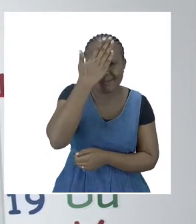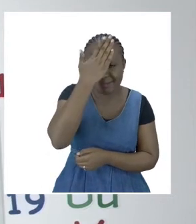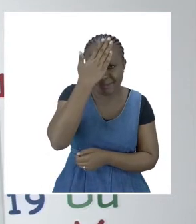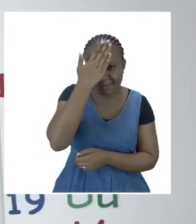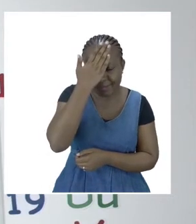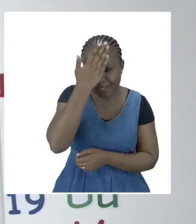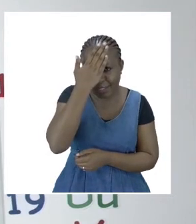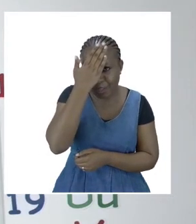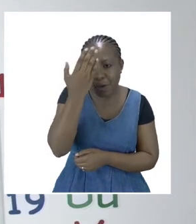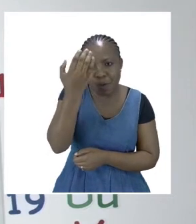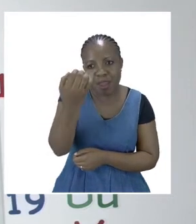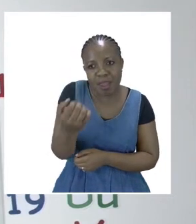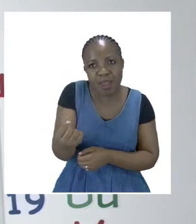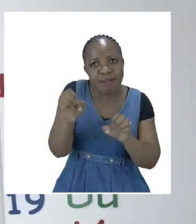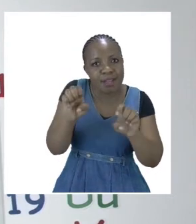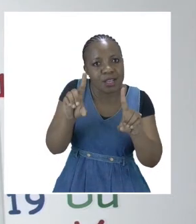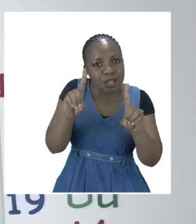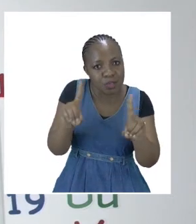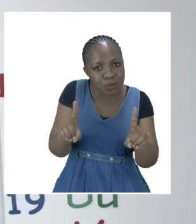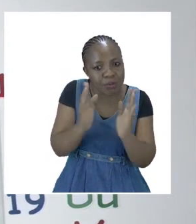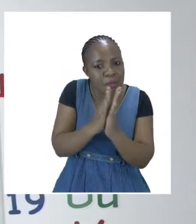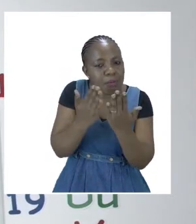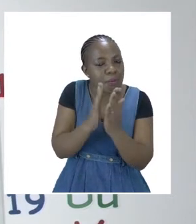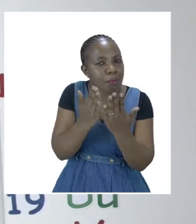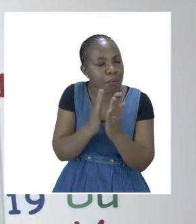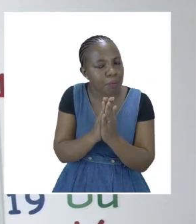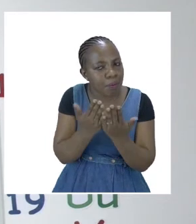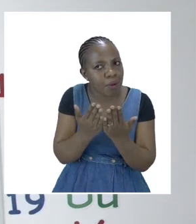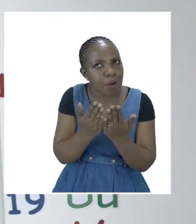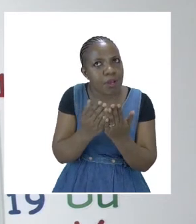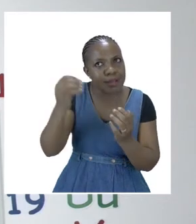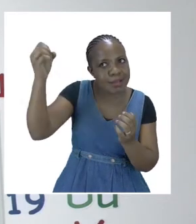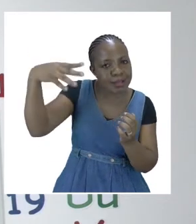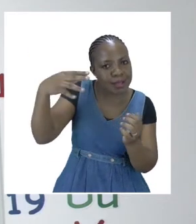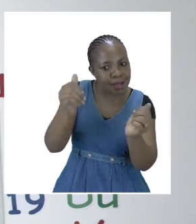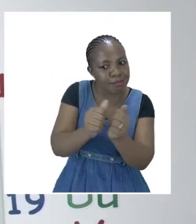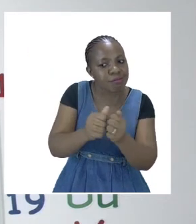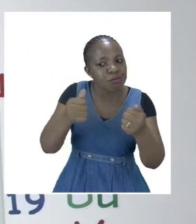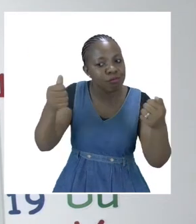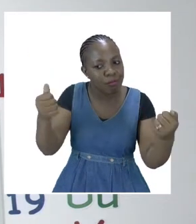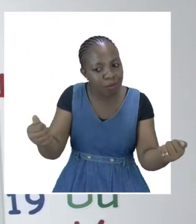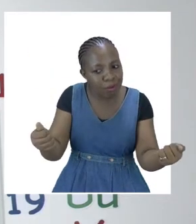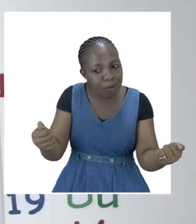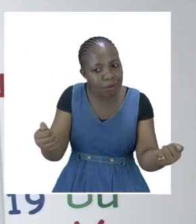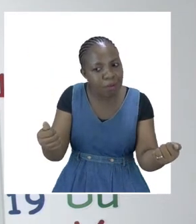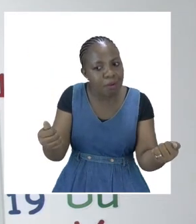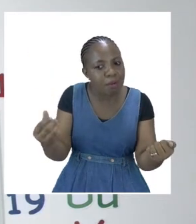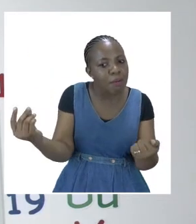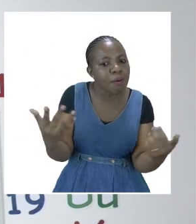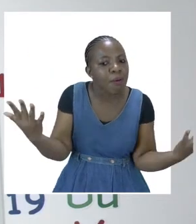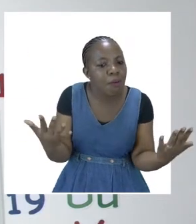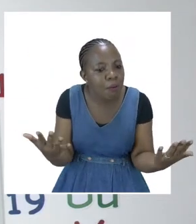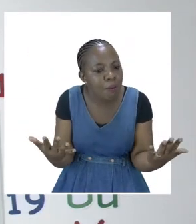booklet in our daily newspaper, street sales, or at your school every Monday